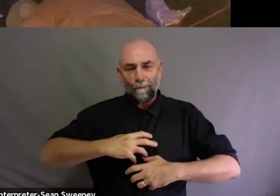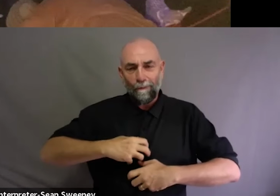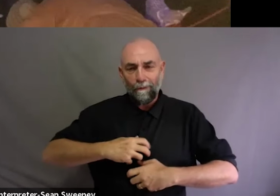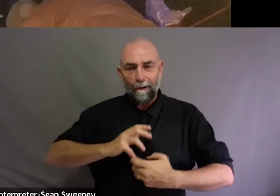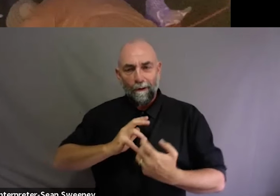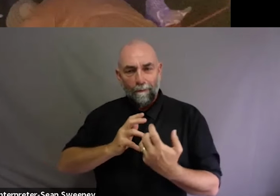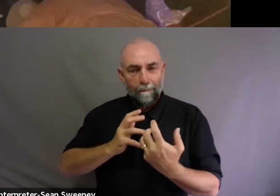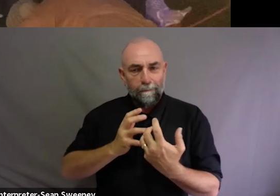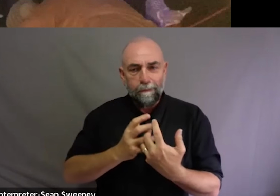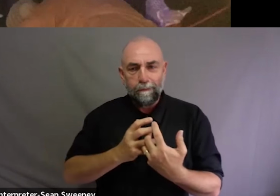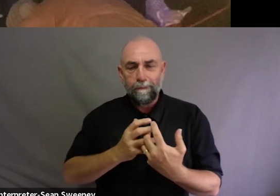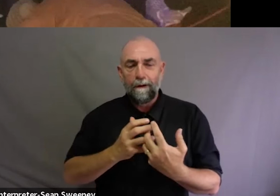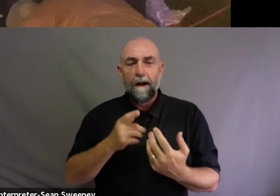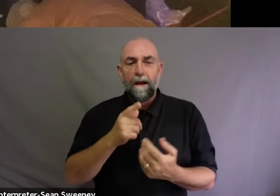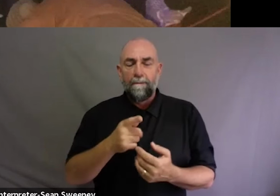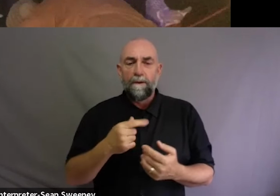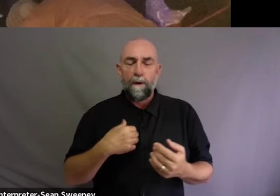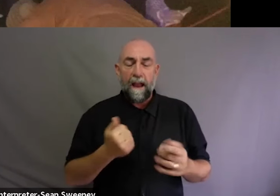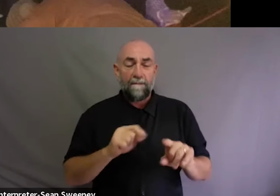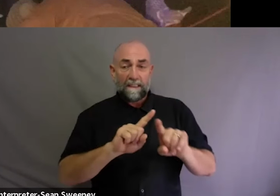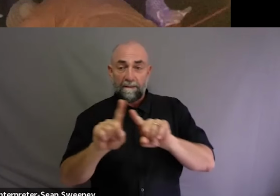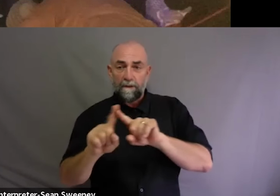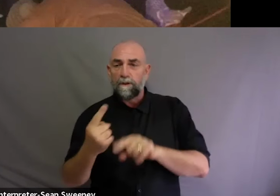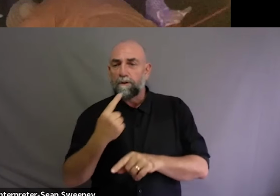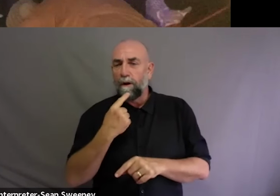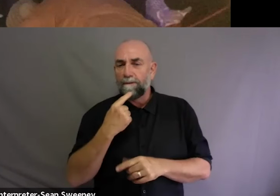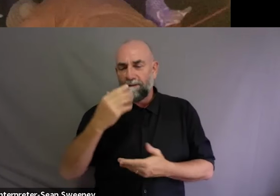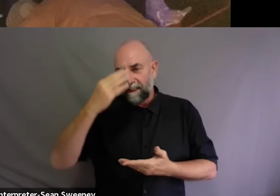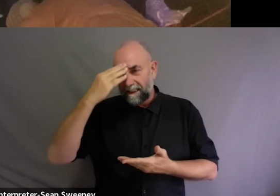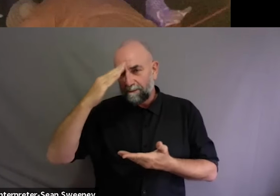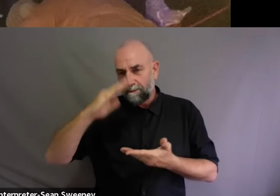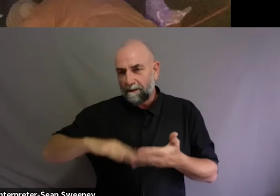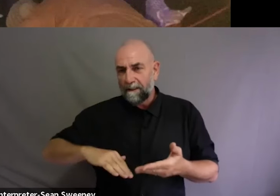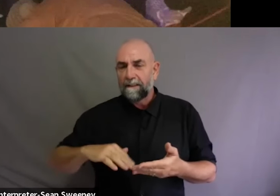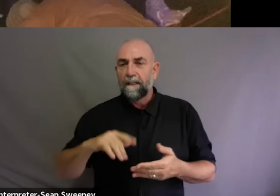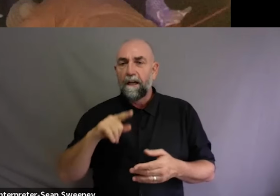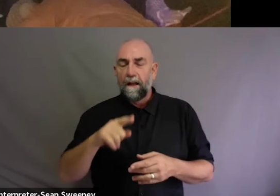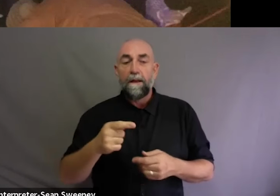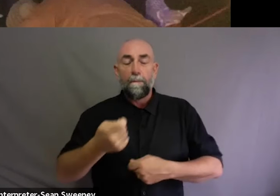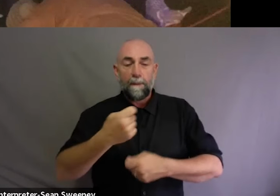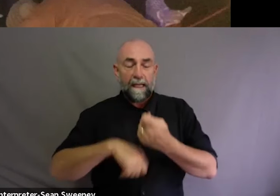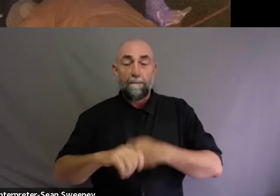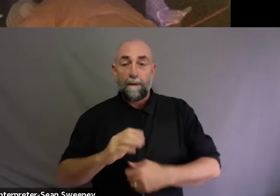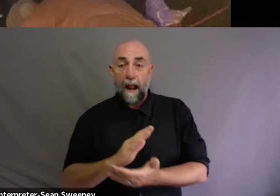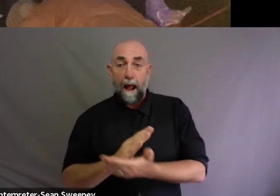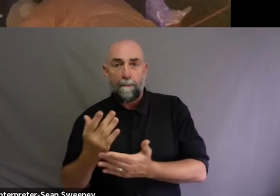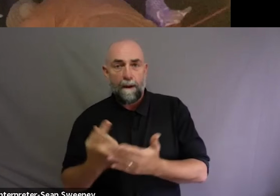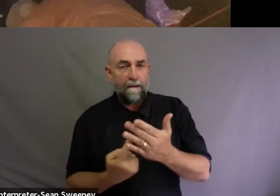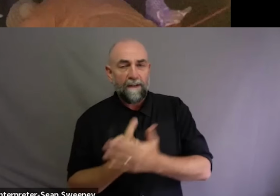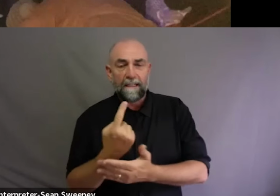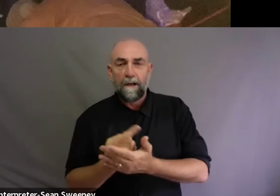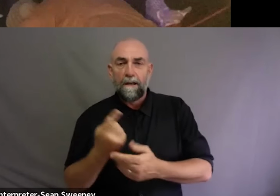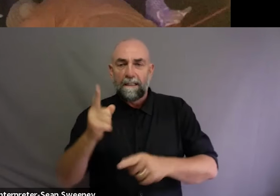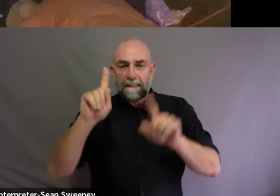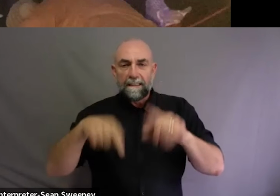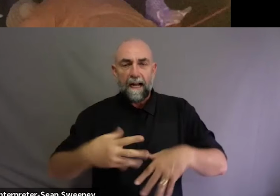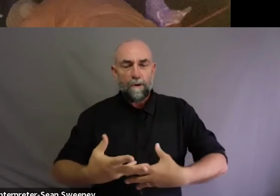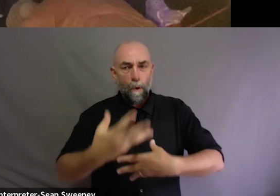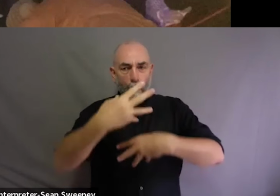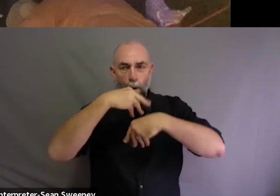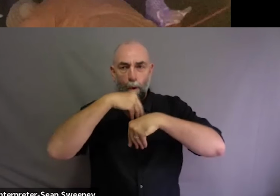ineffable amodality of experience that activates the contours of the event towards a moving and encountering a being moved